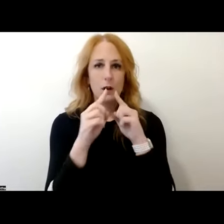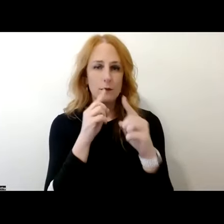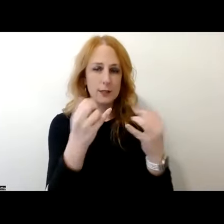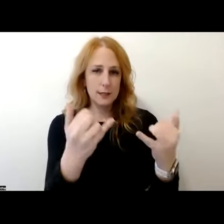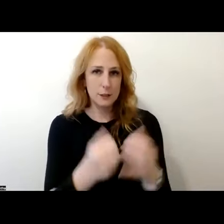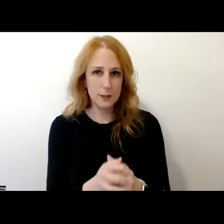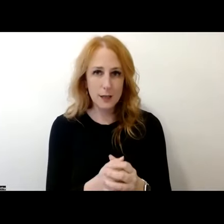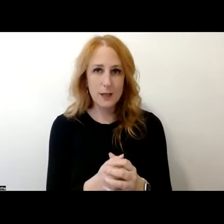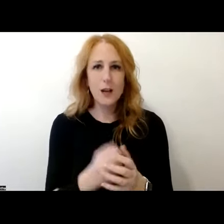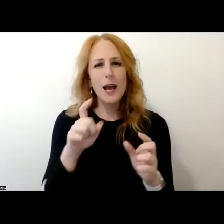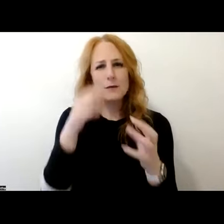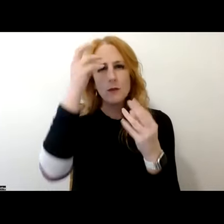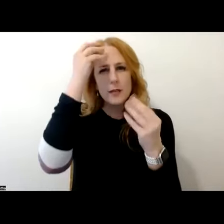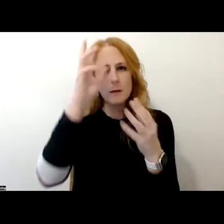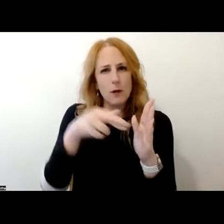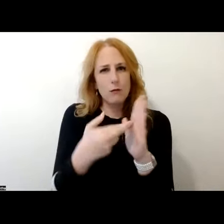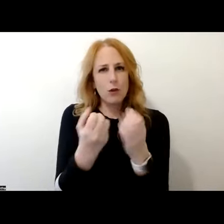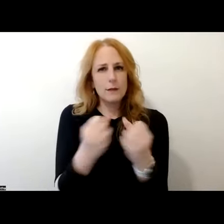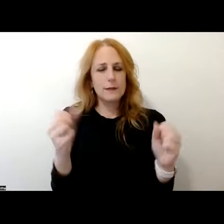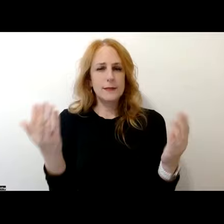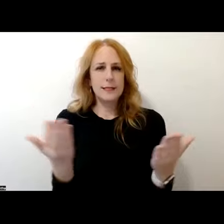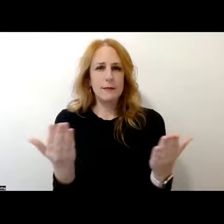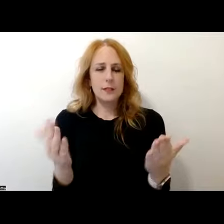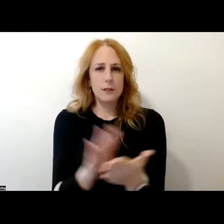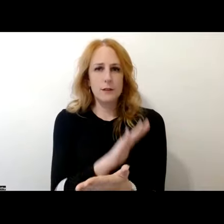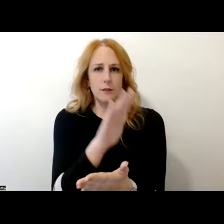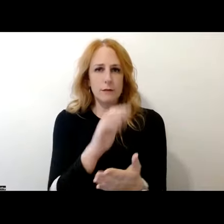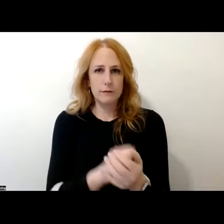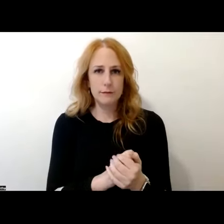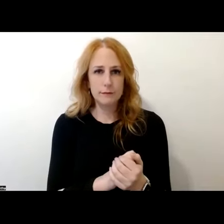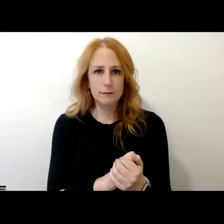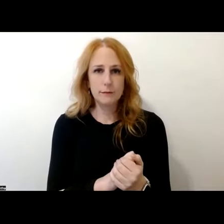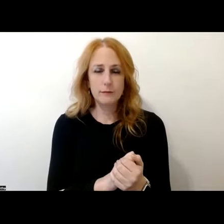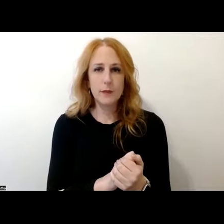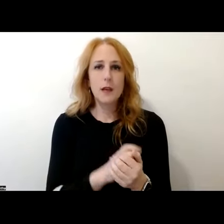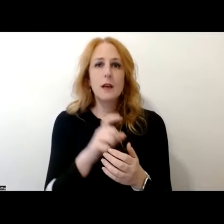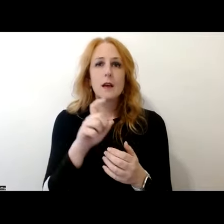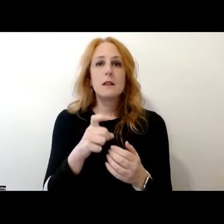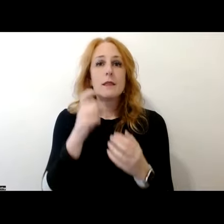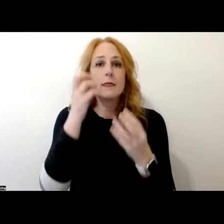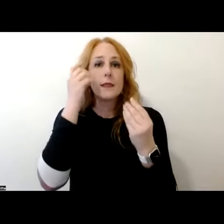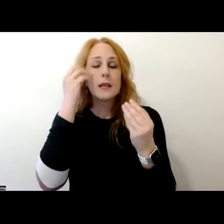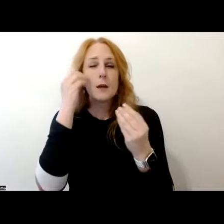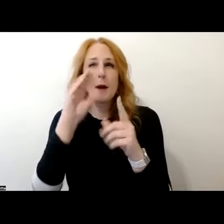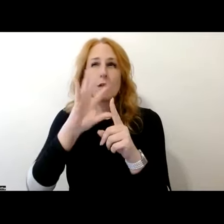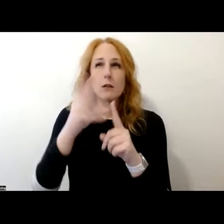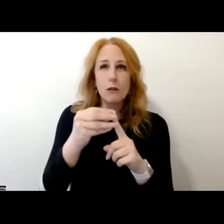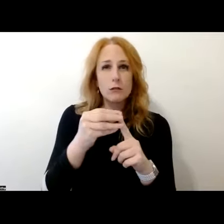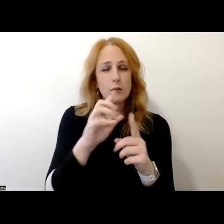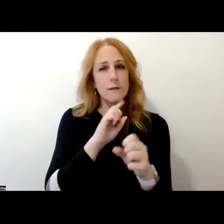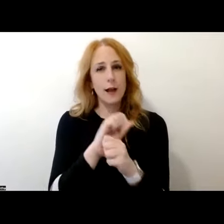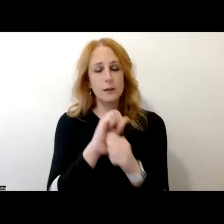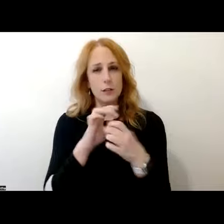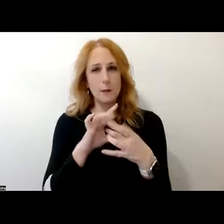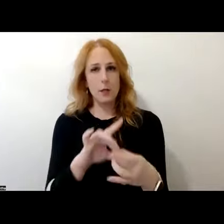that safety plays on our campus's journey in building both a community and culture belonging and thriving. I